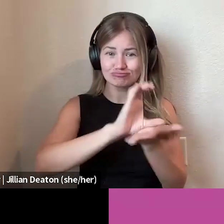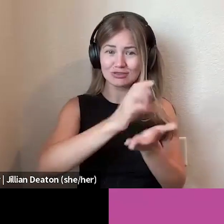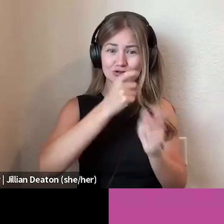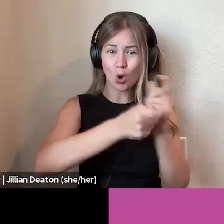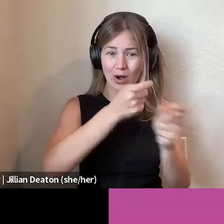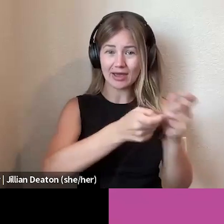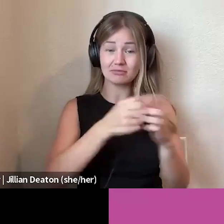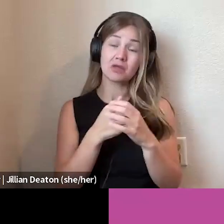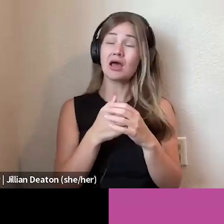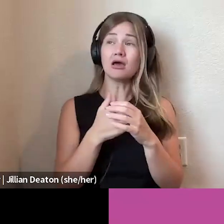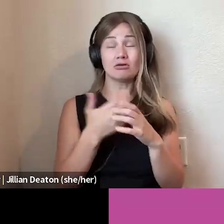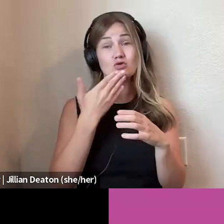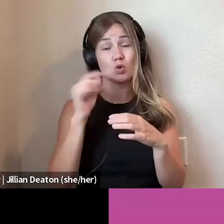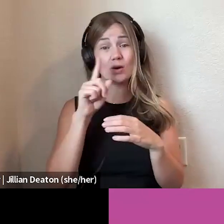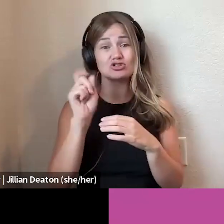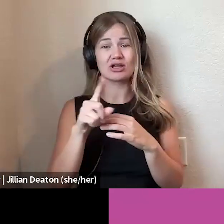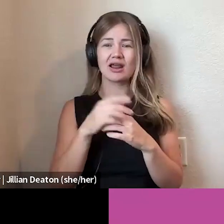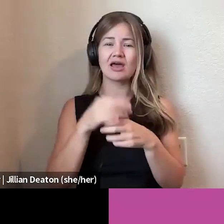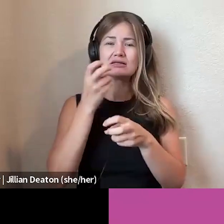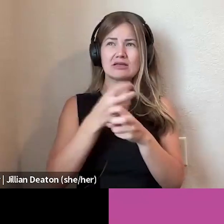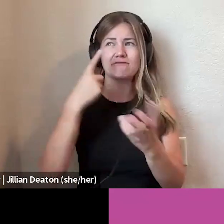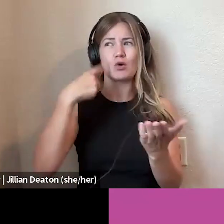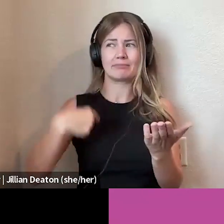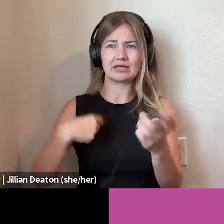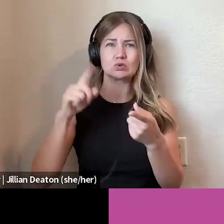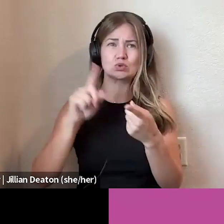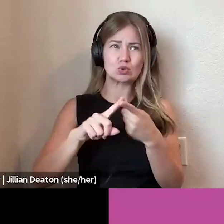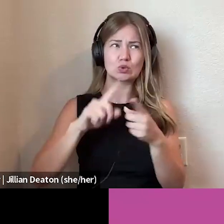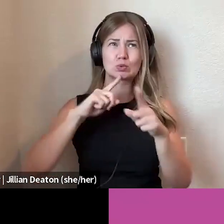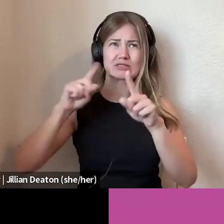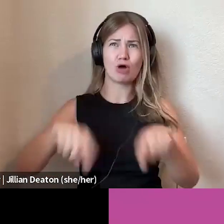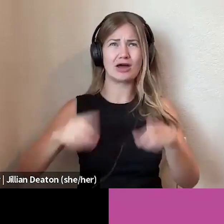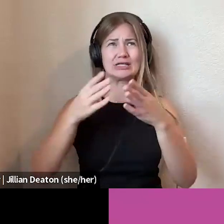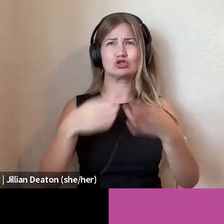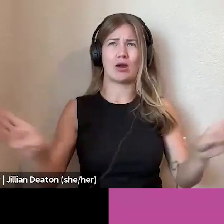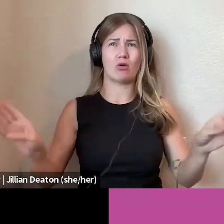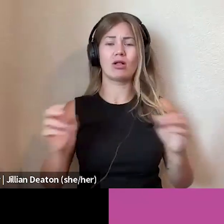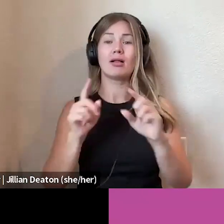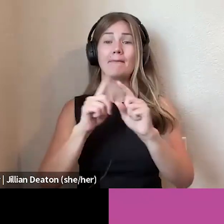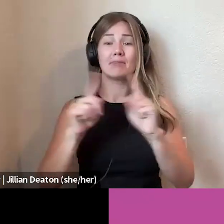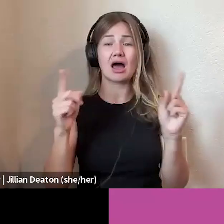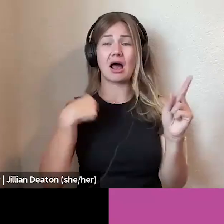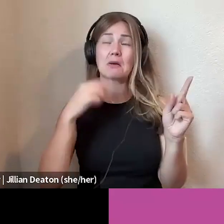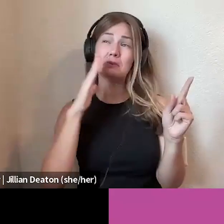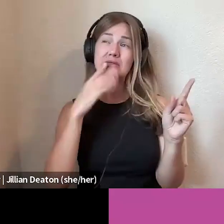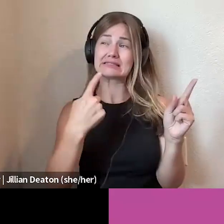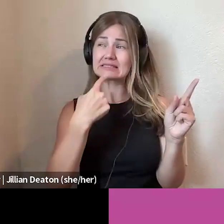excellent question. A little challenging for me to reply in the abstract, but I will say that